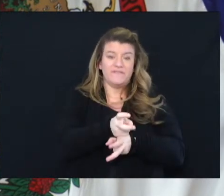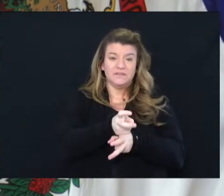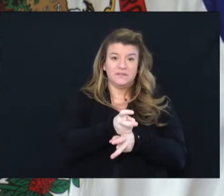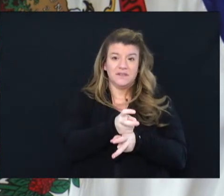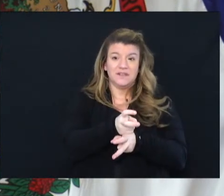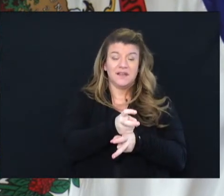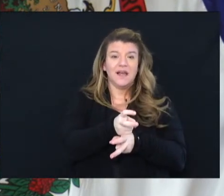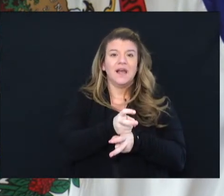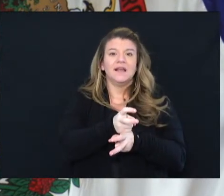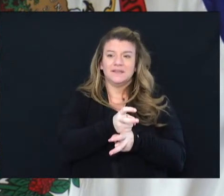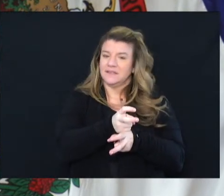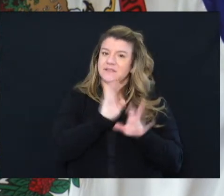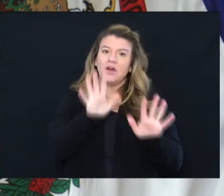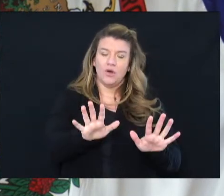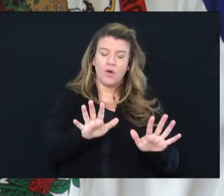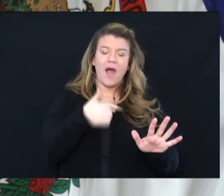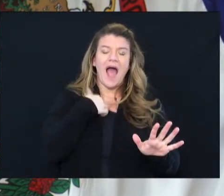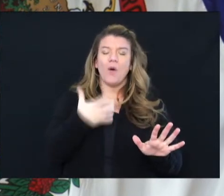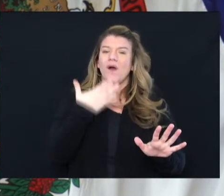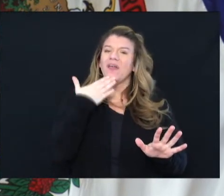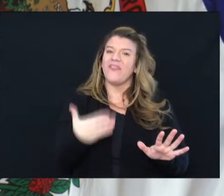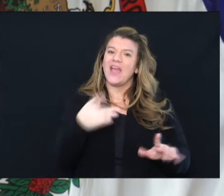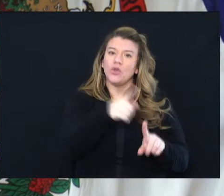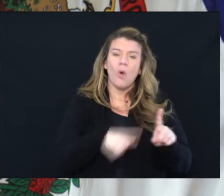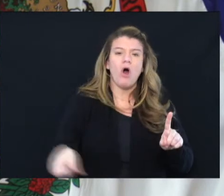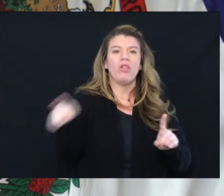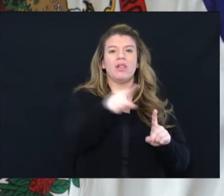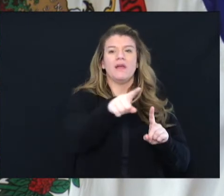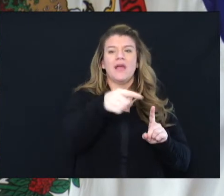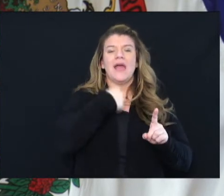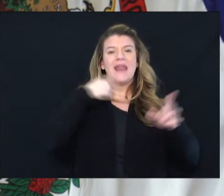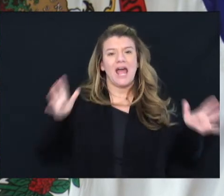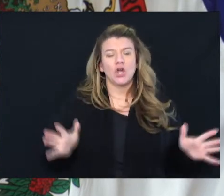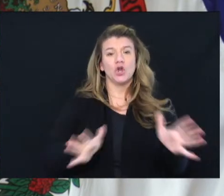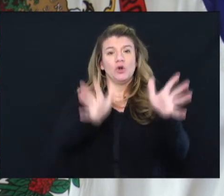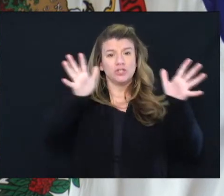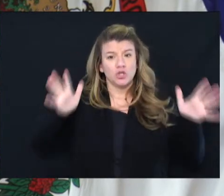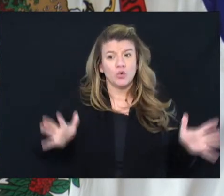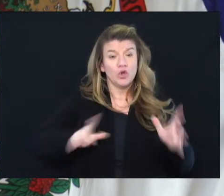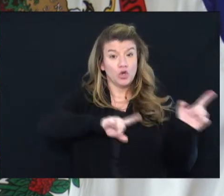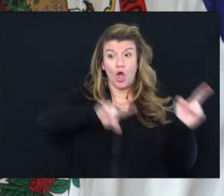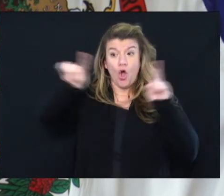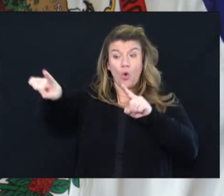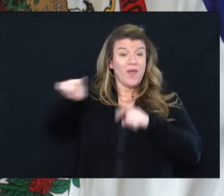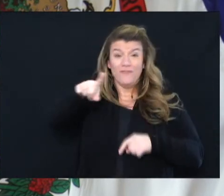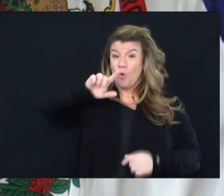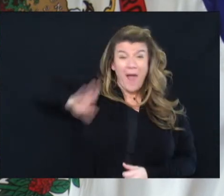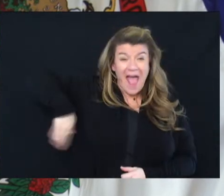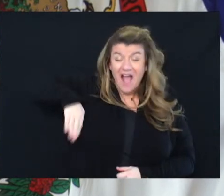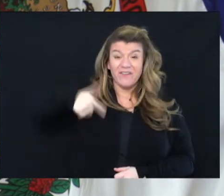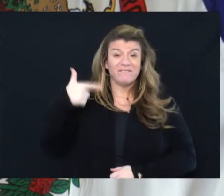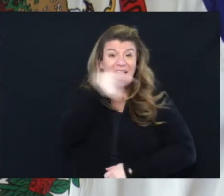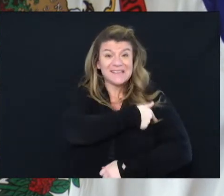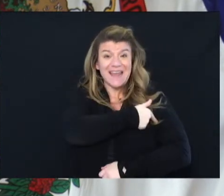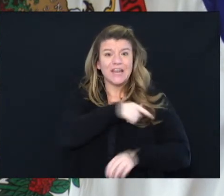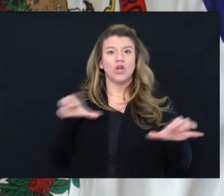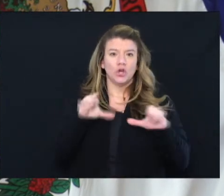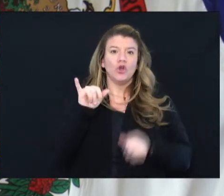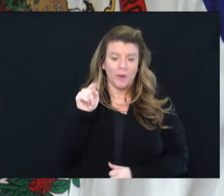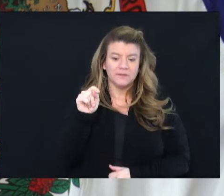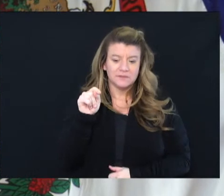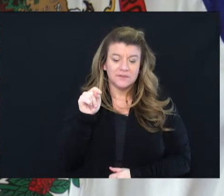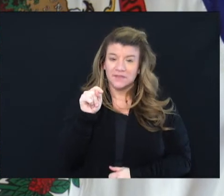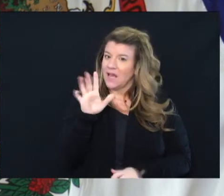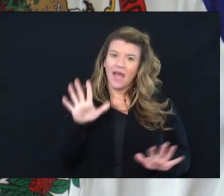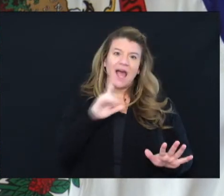so with all that, again, I thank everyone, and I encourage you to go if you're not vaccinated and get vaccinated. And for